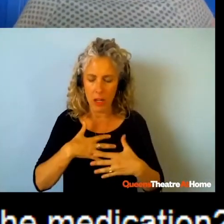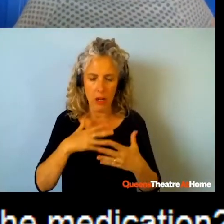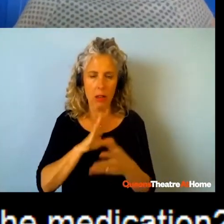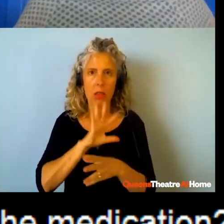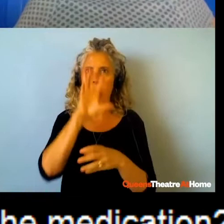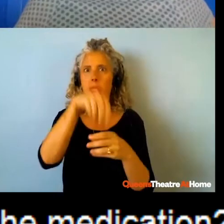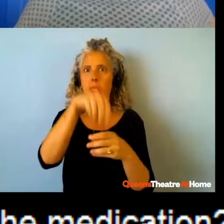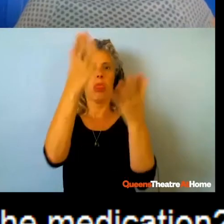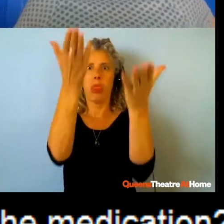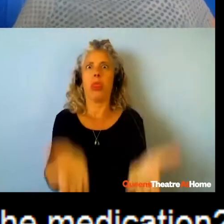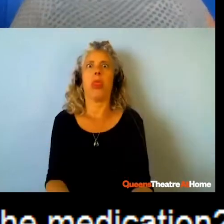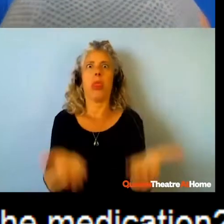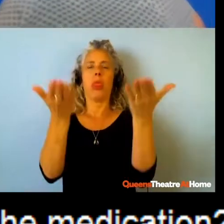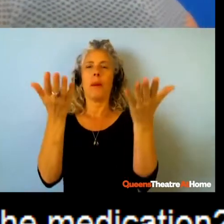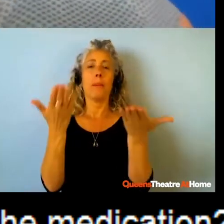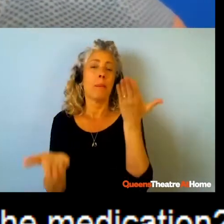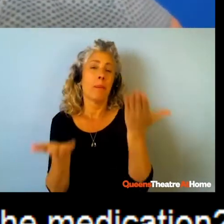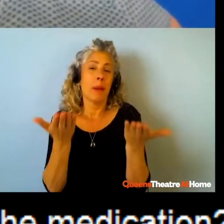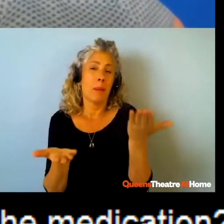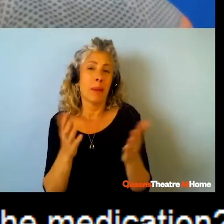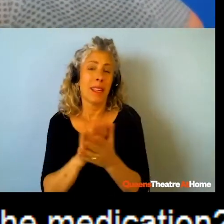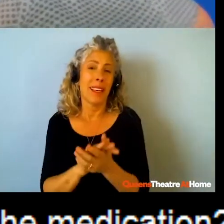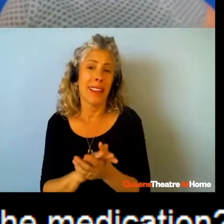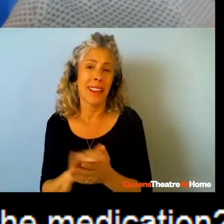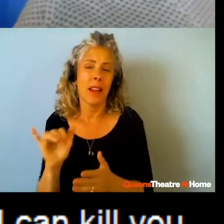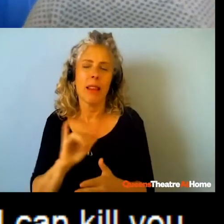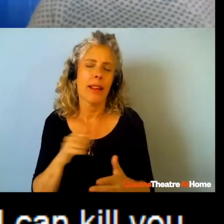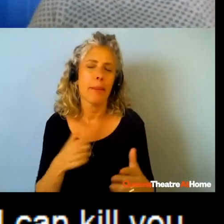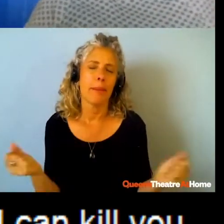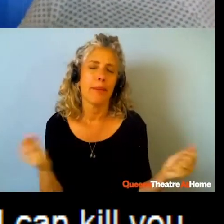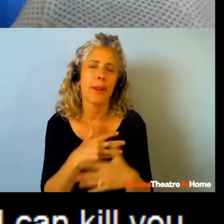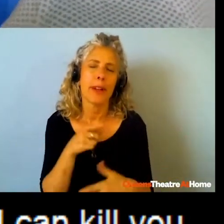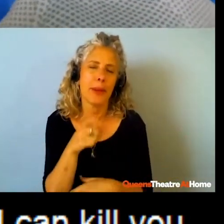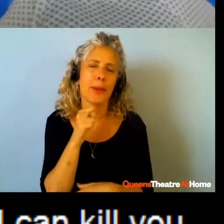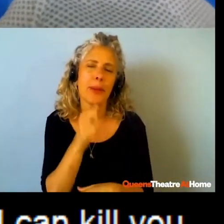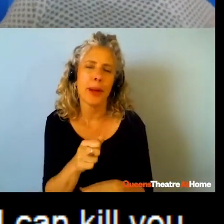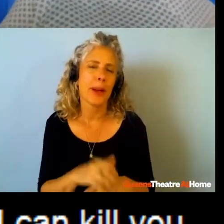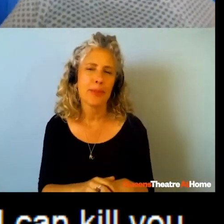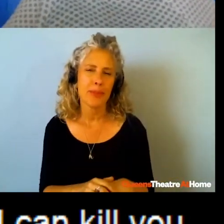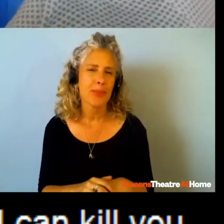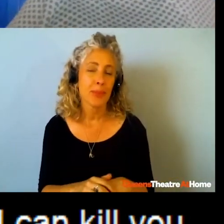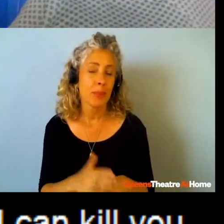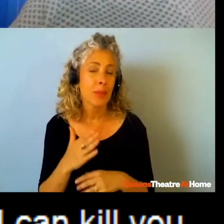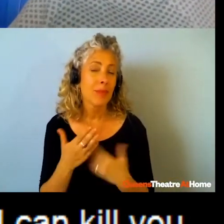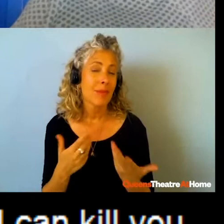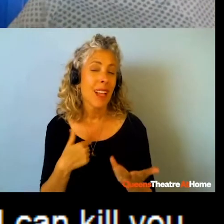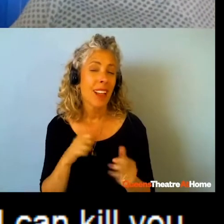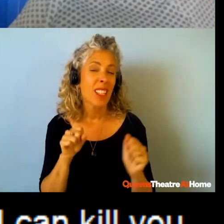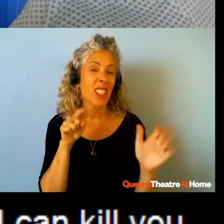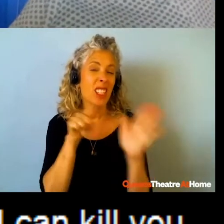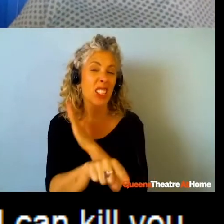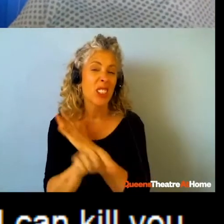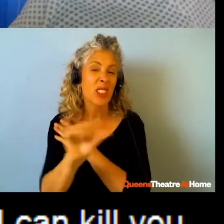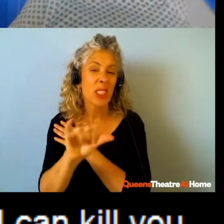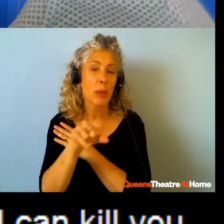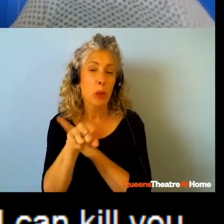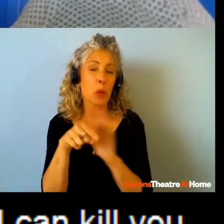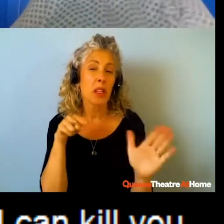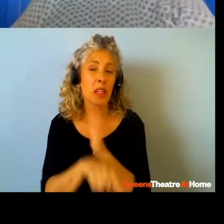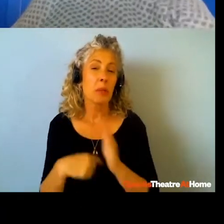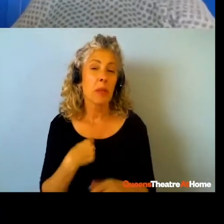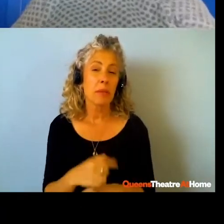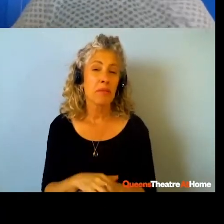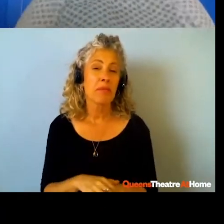all the medication? Like I'm afraid of you. Well, you know what? I can kill you just as easily as you can kill